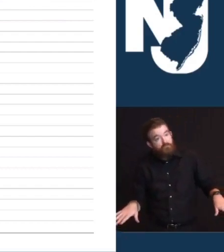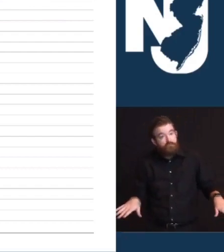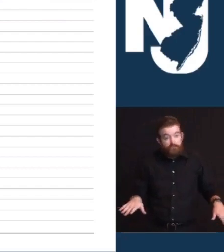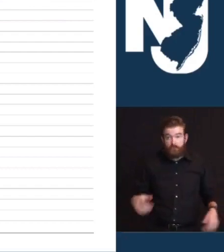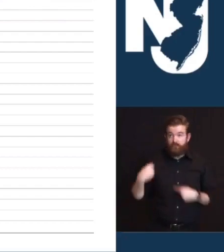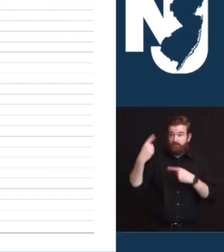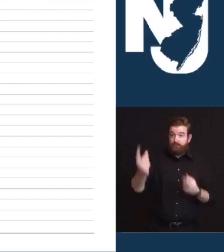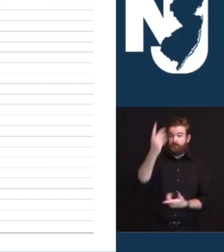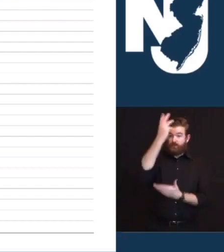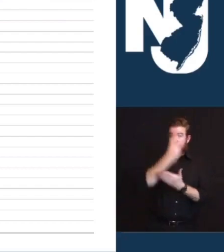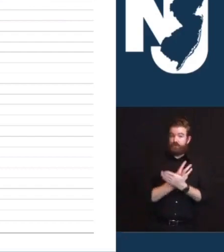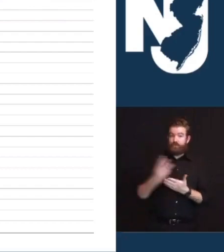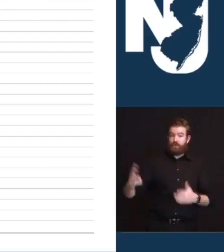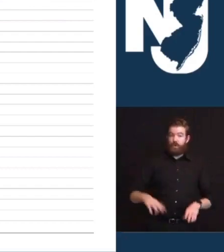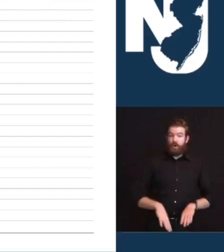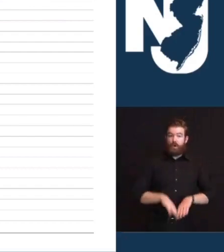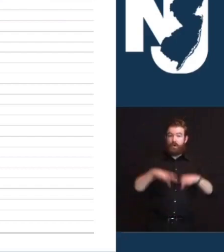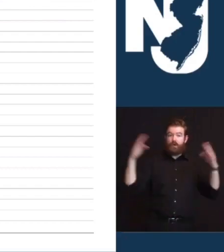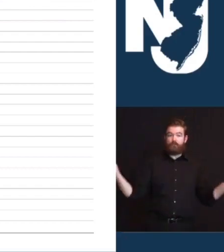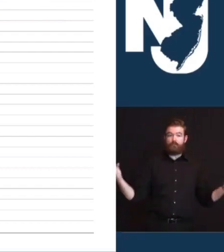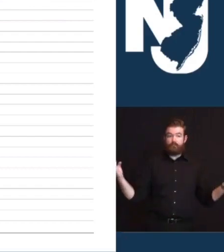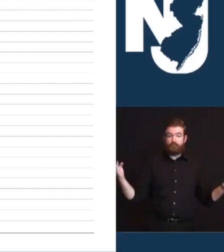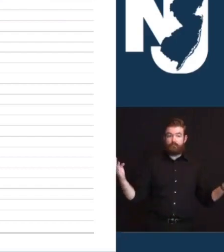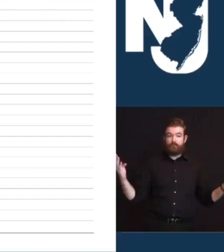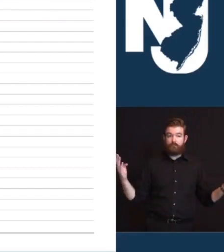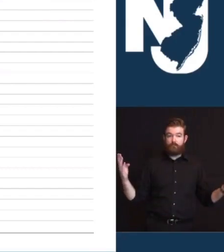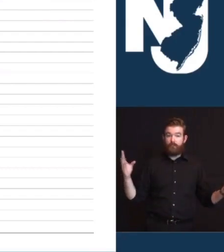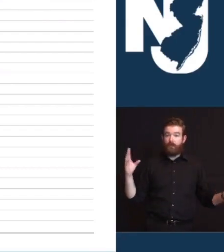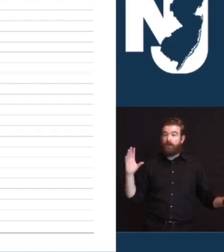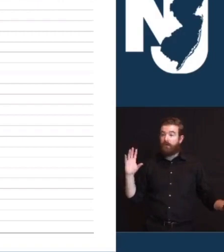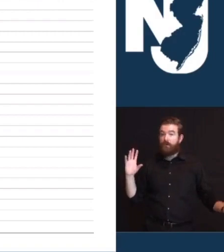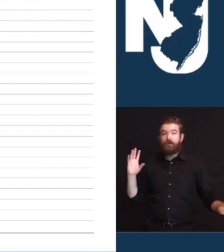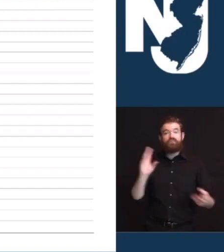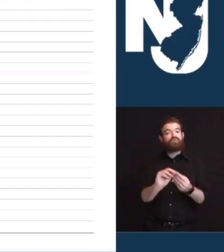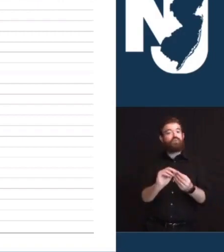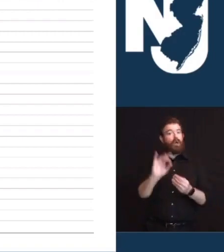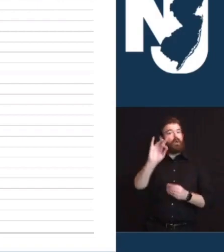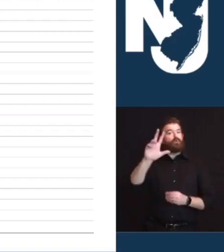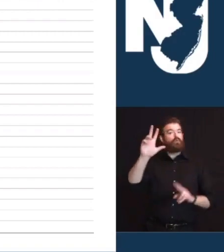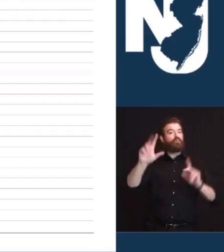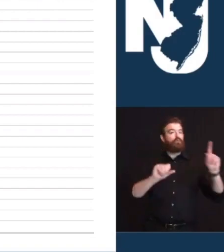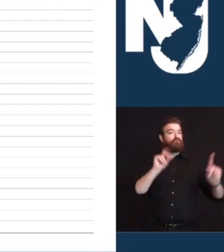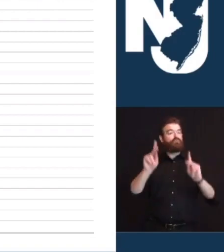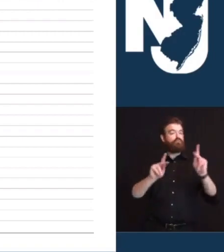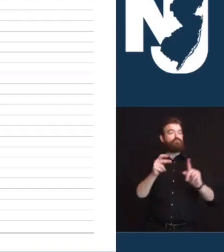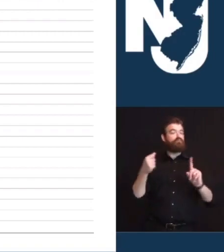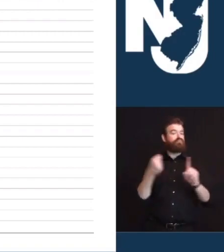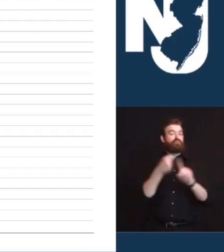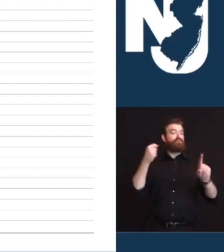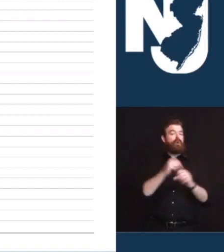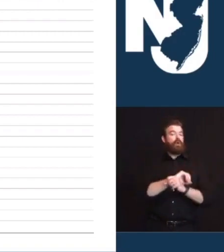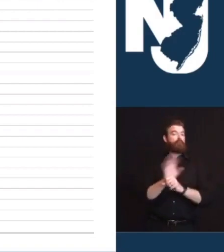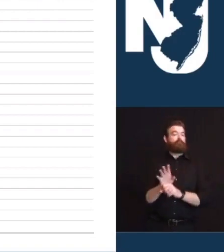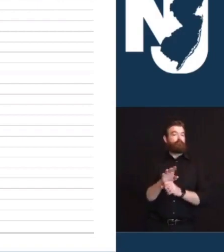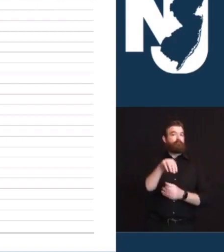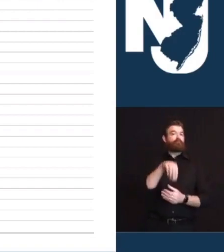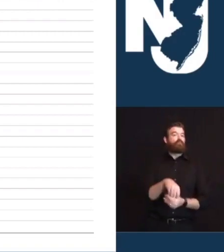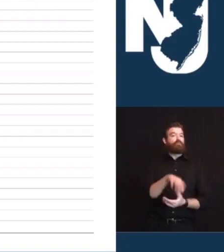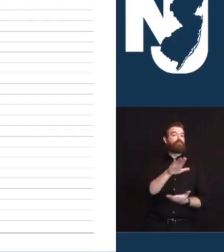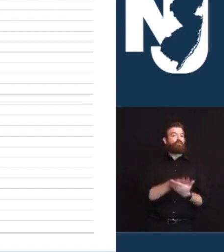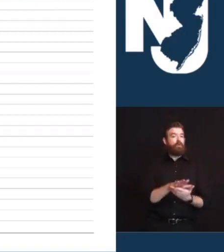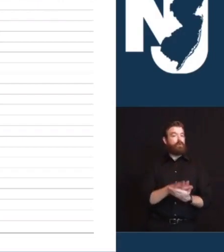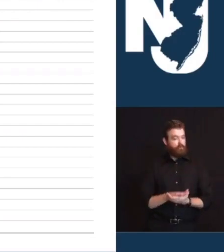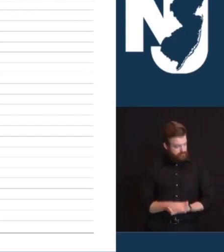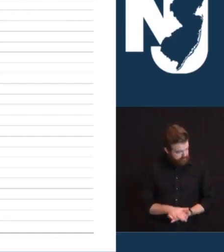covering 83 people is well within any reasonable expectation that we had. So keep up the great work, folks. The schools that either